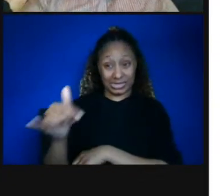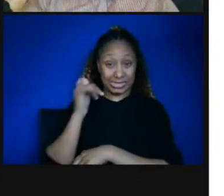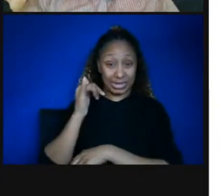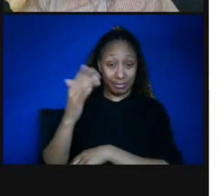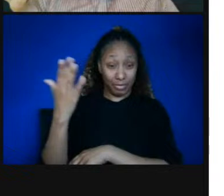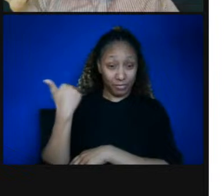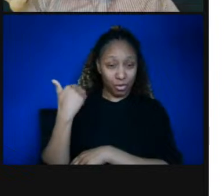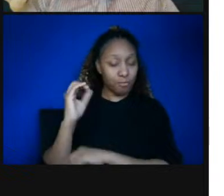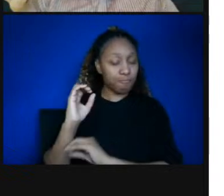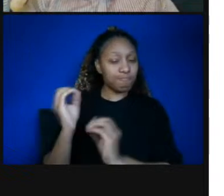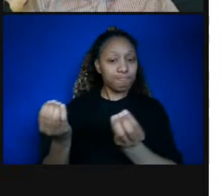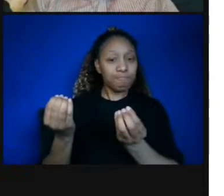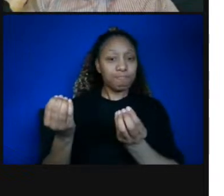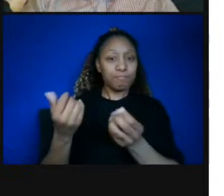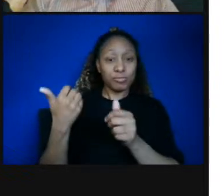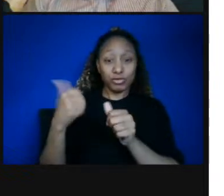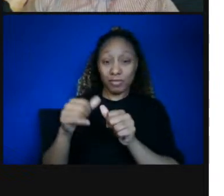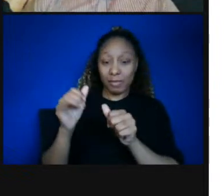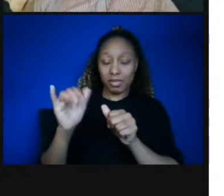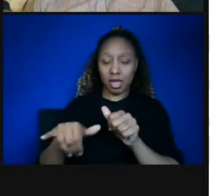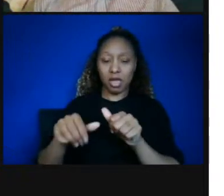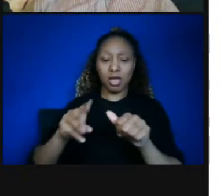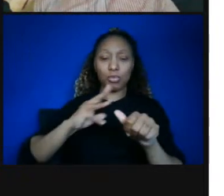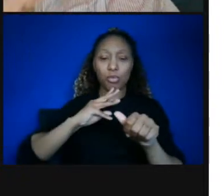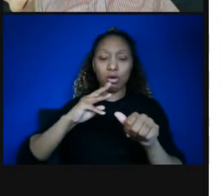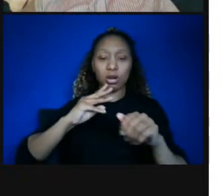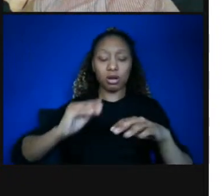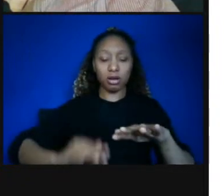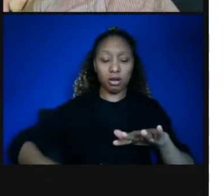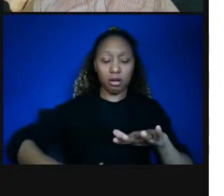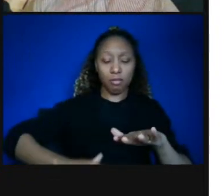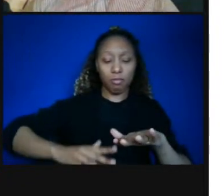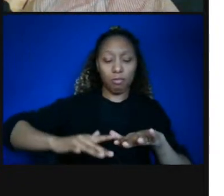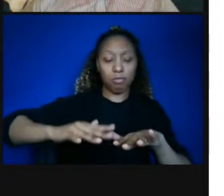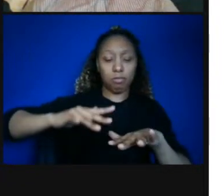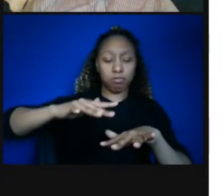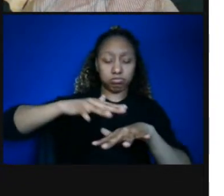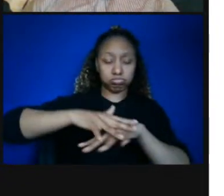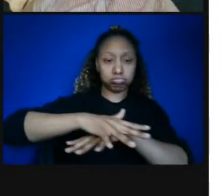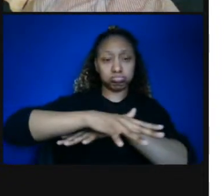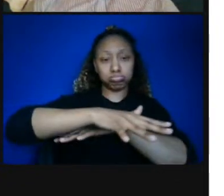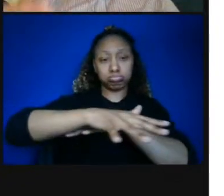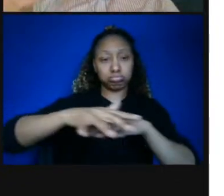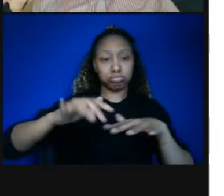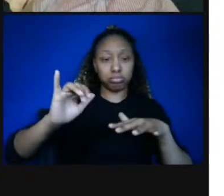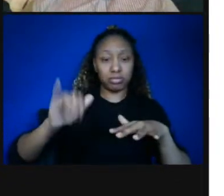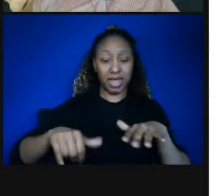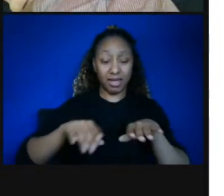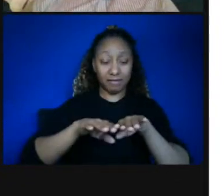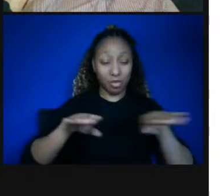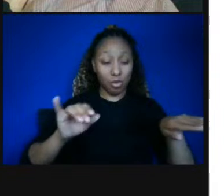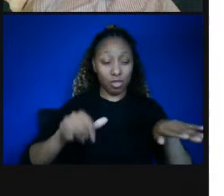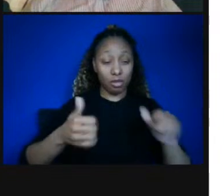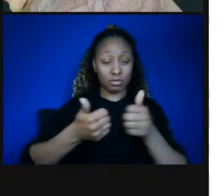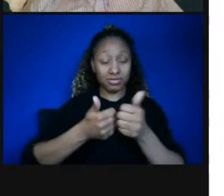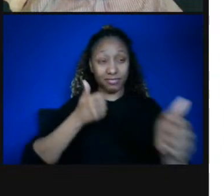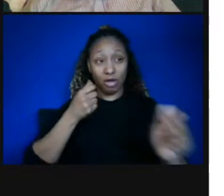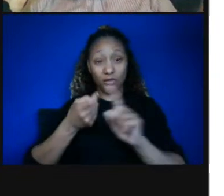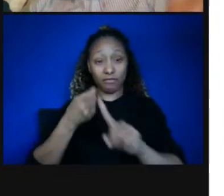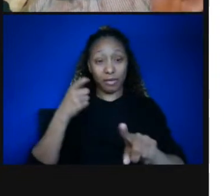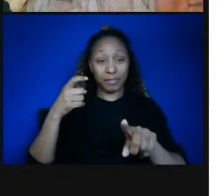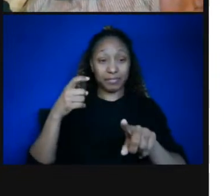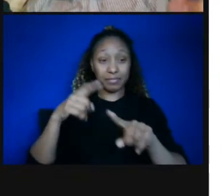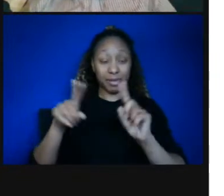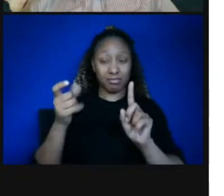ground was above. That ground was away from the sea, was away from that salt water. But once